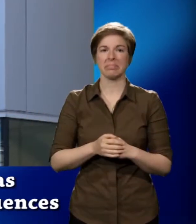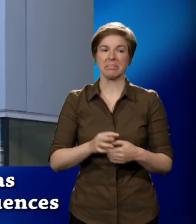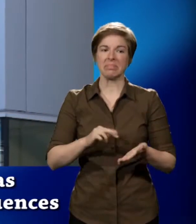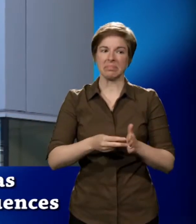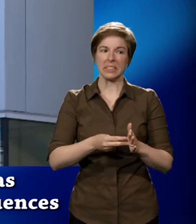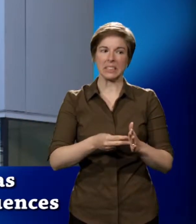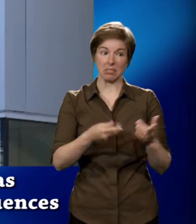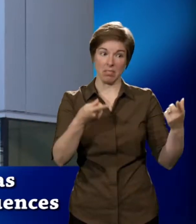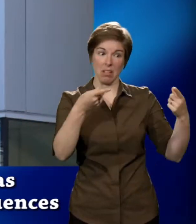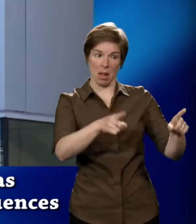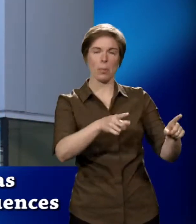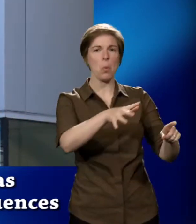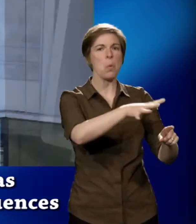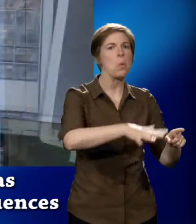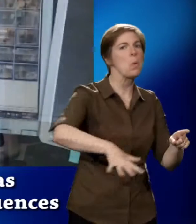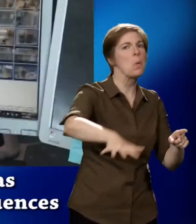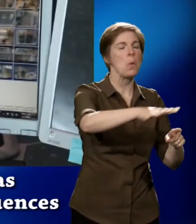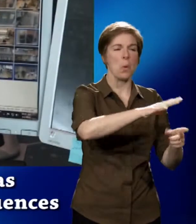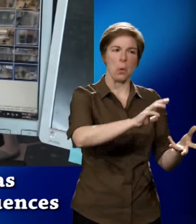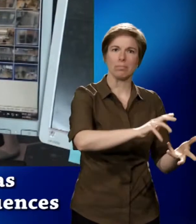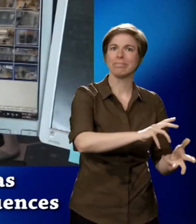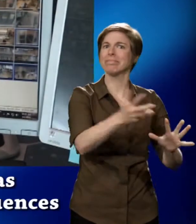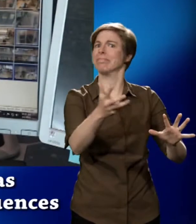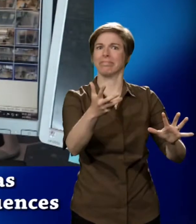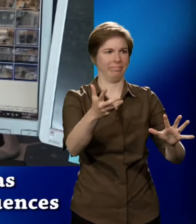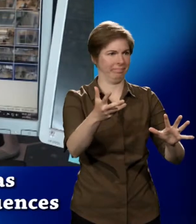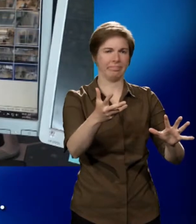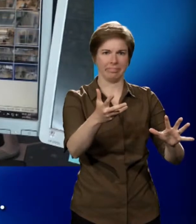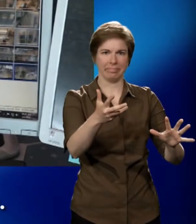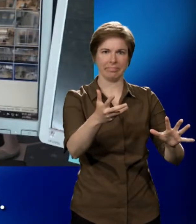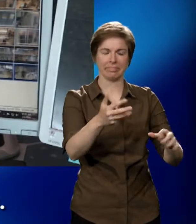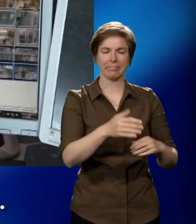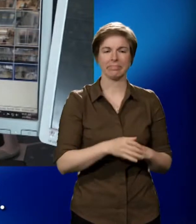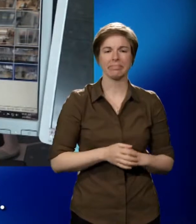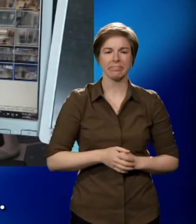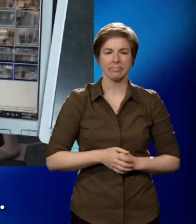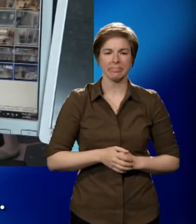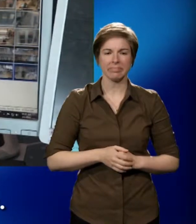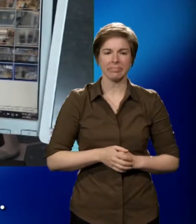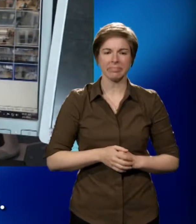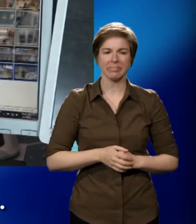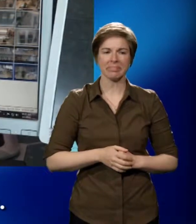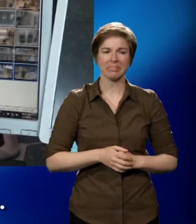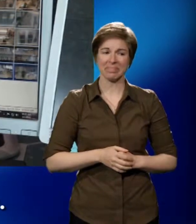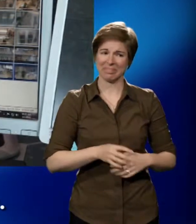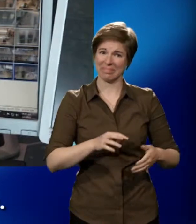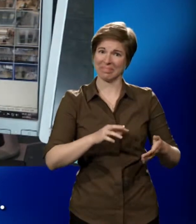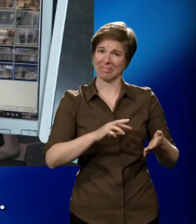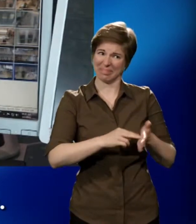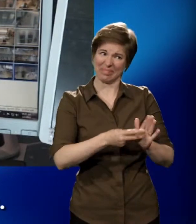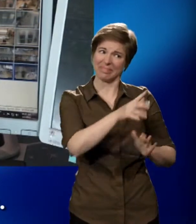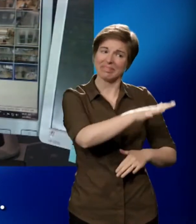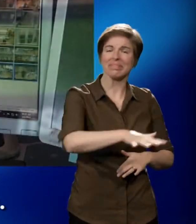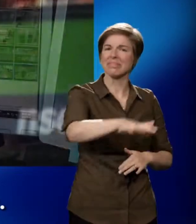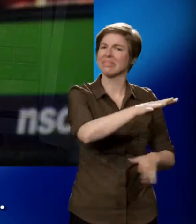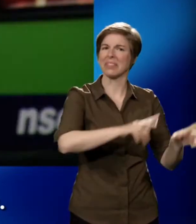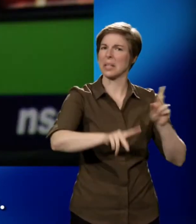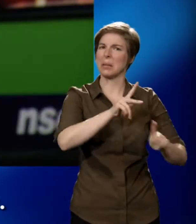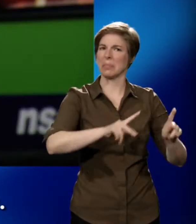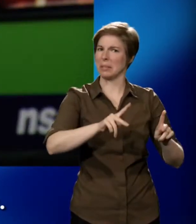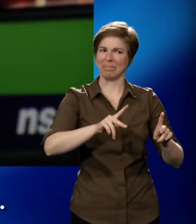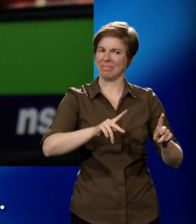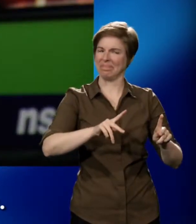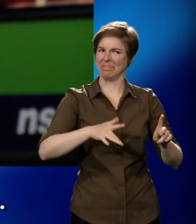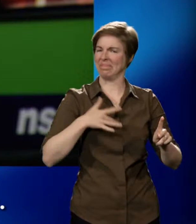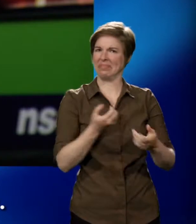immediate, usually undesired consequences, and impacts the safety or security of